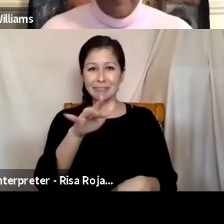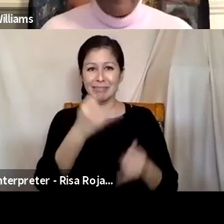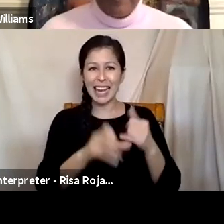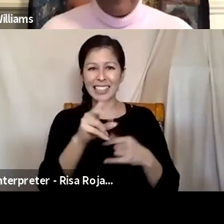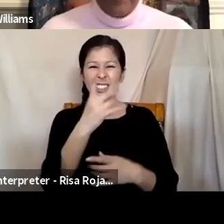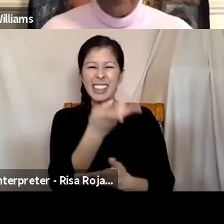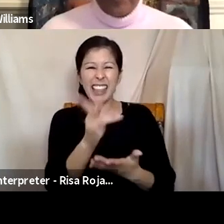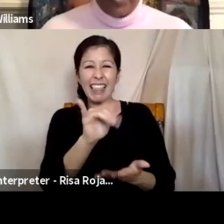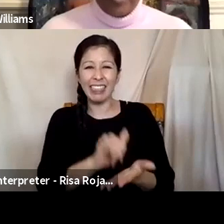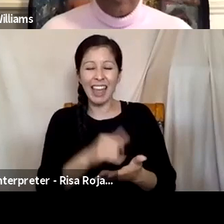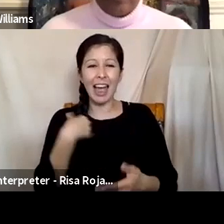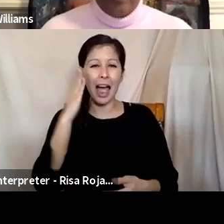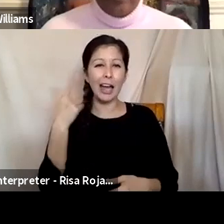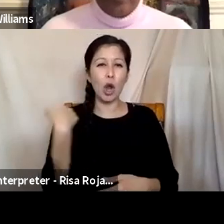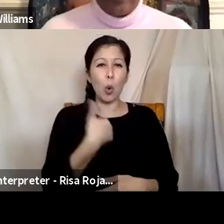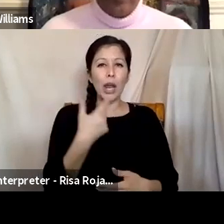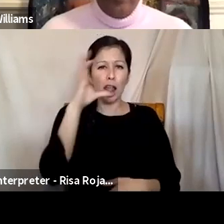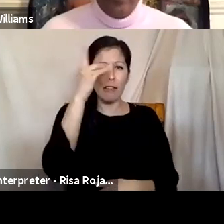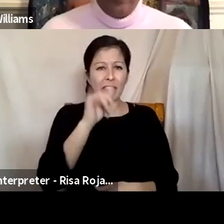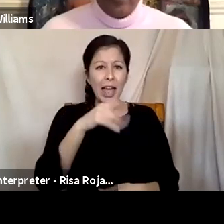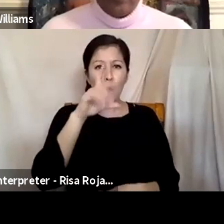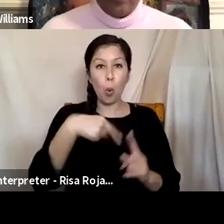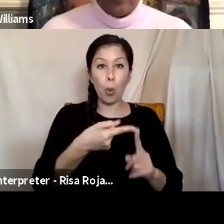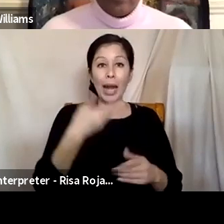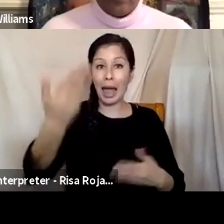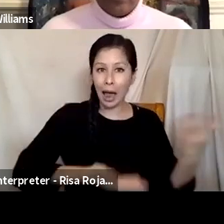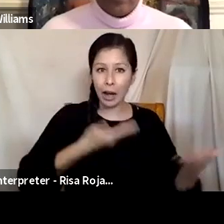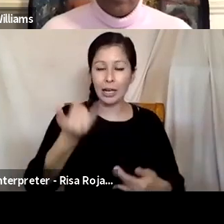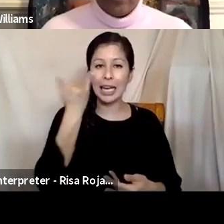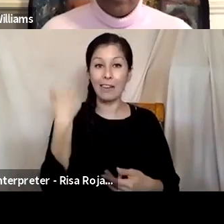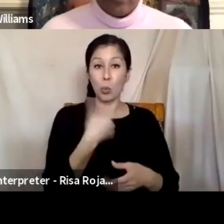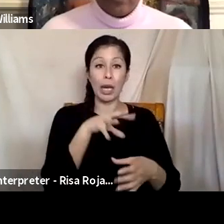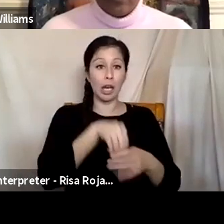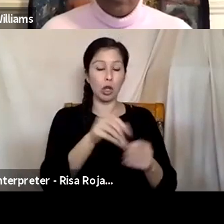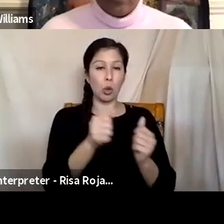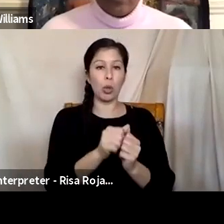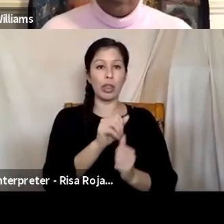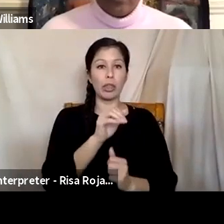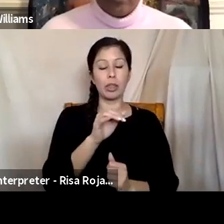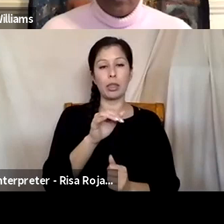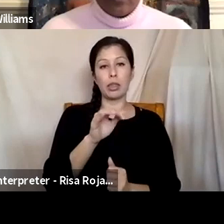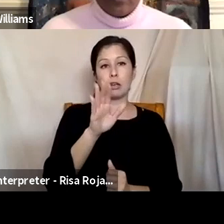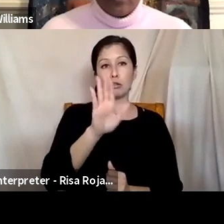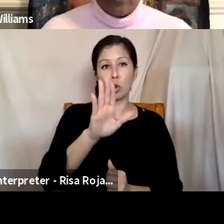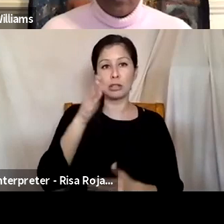just things like that I know we all look for. And if we include it with your sides,